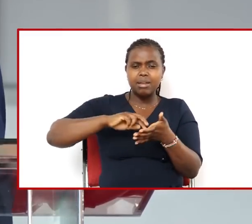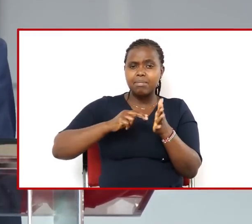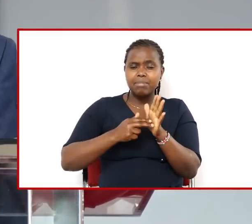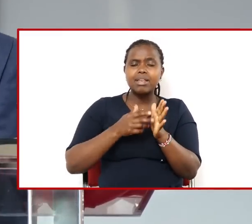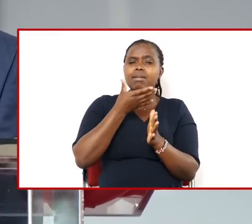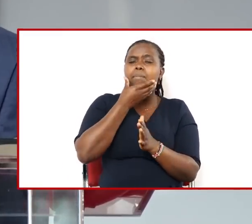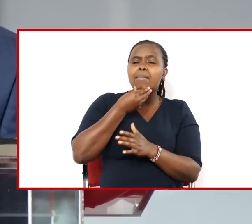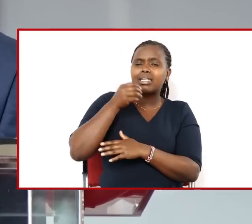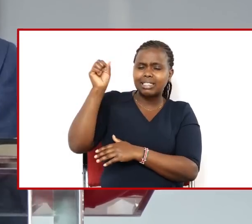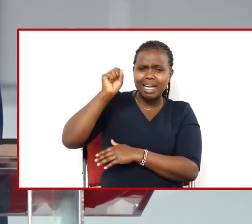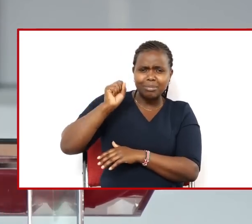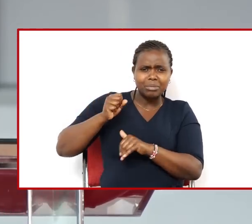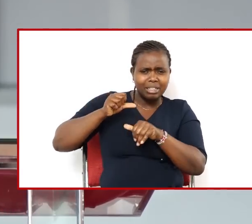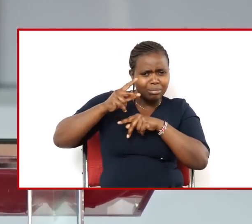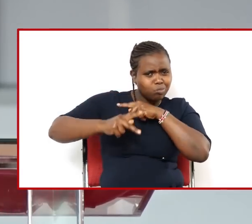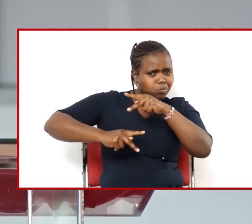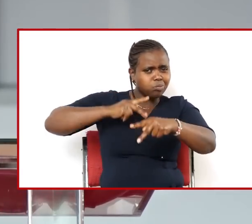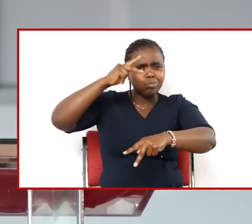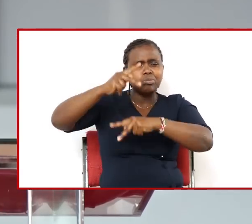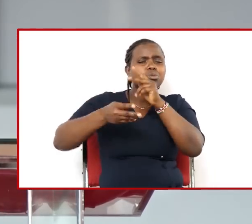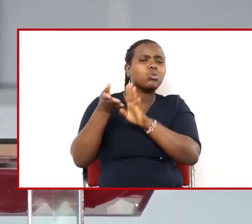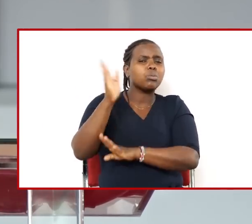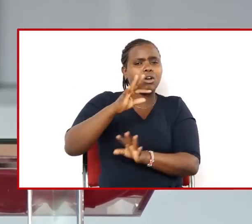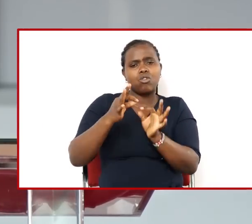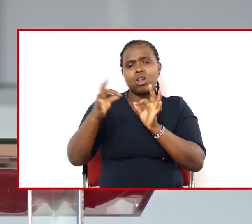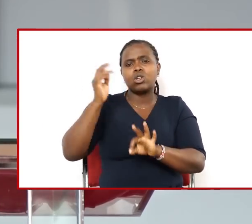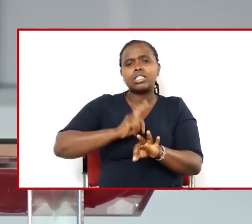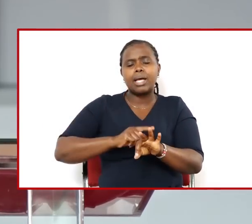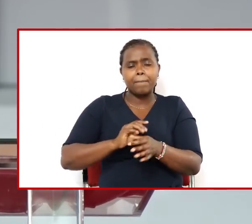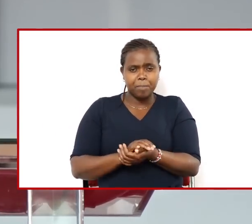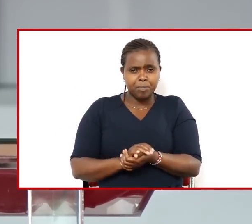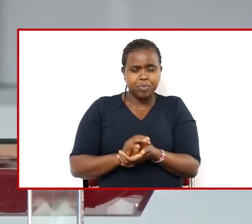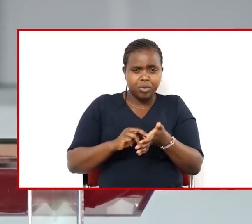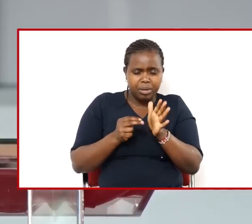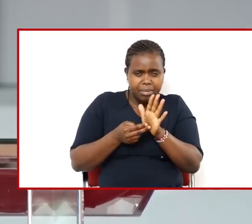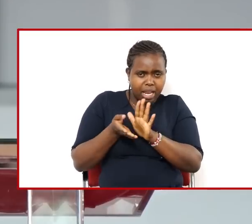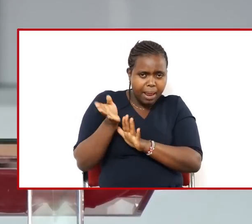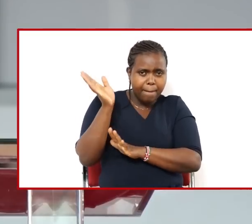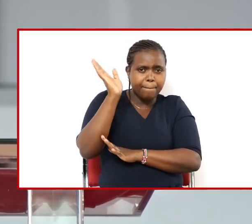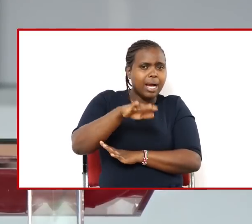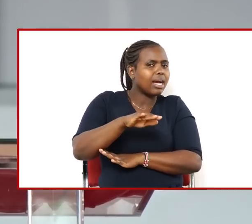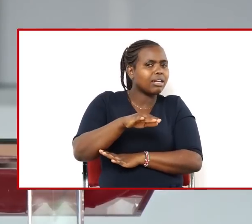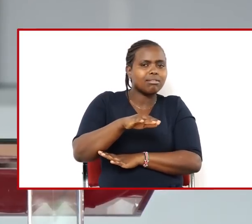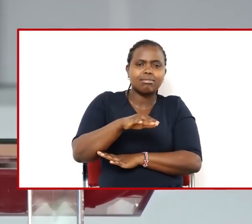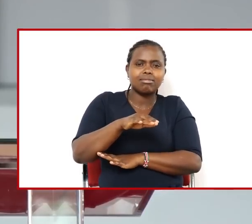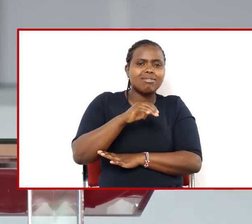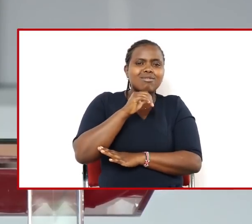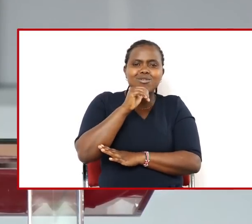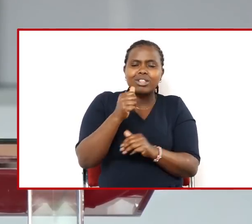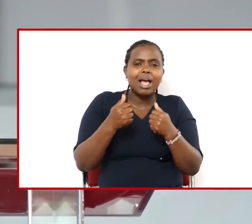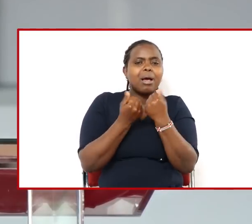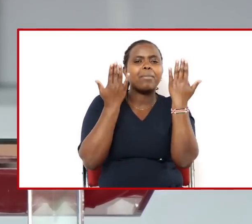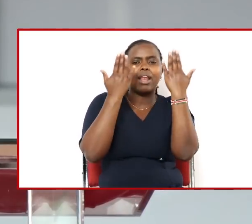means that Samson was in the process of restoration for a long time. His return did not come an overnight.